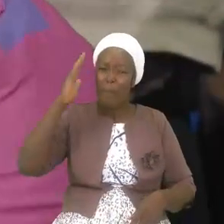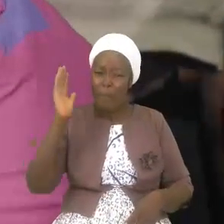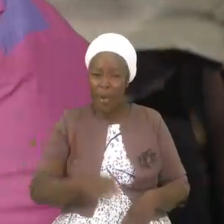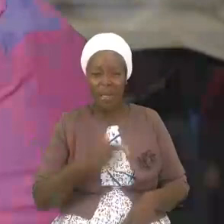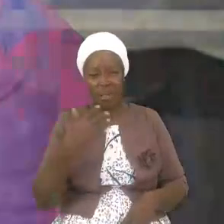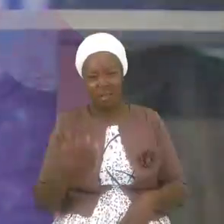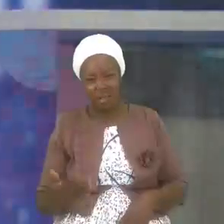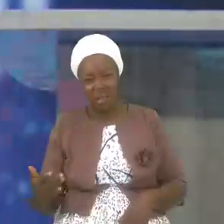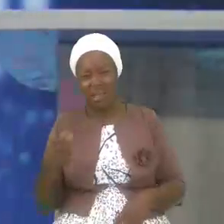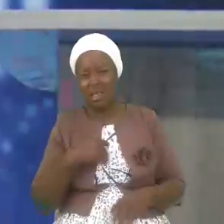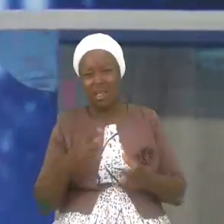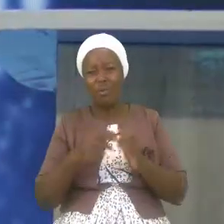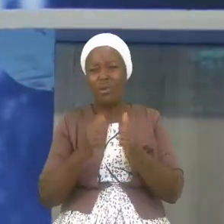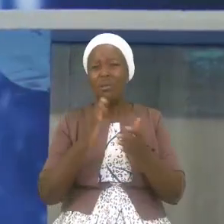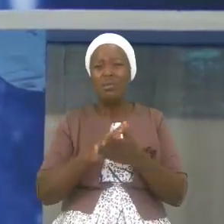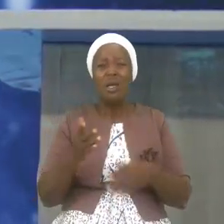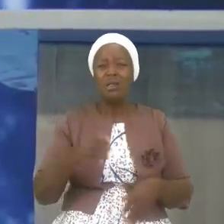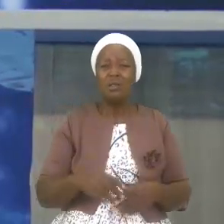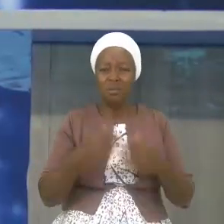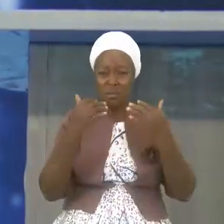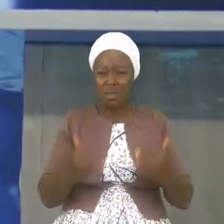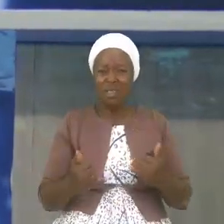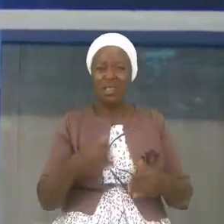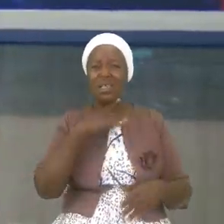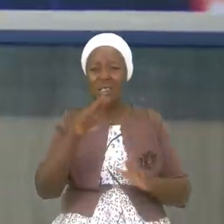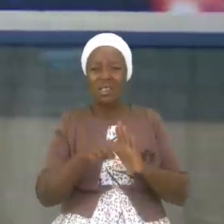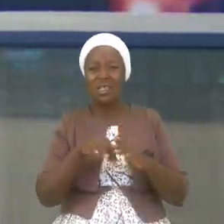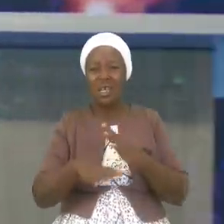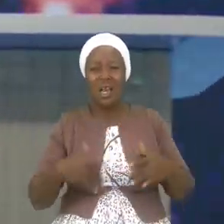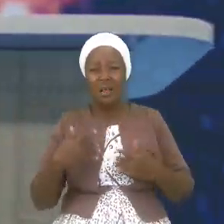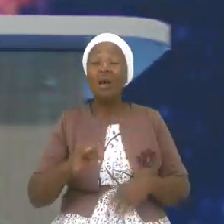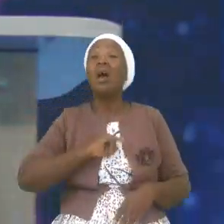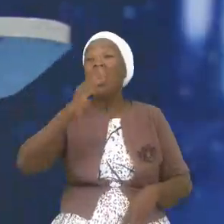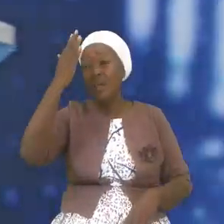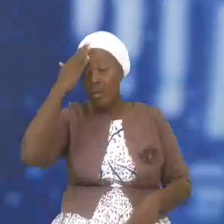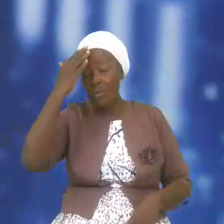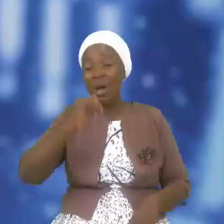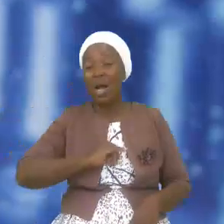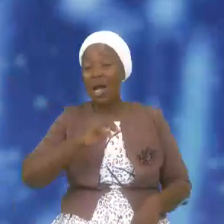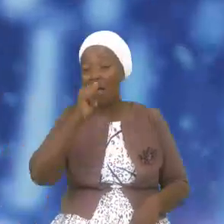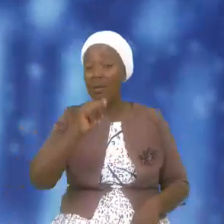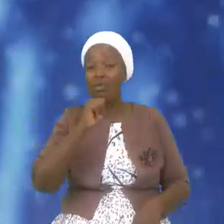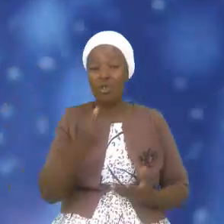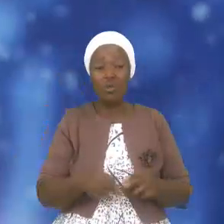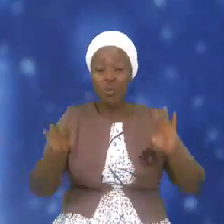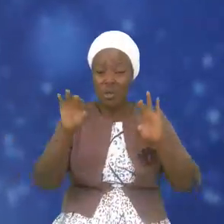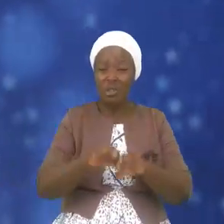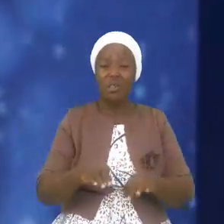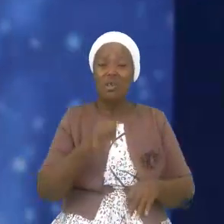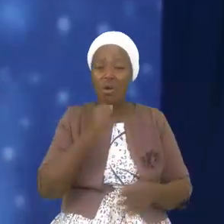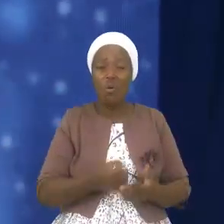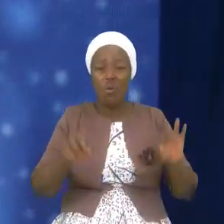I am unworthy, unworthy of heaven. But I hand over